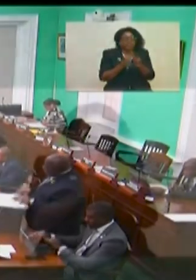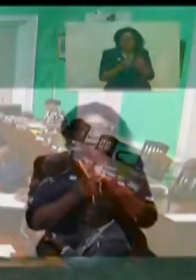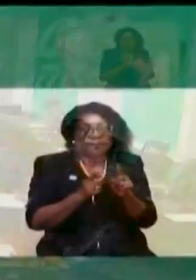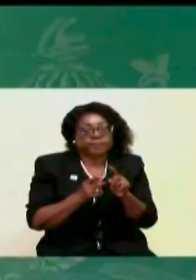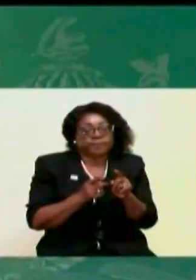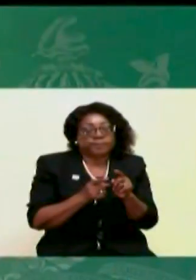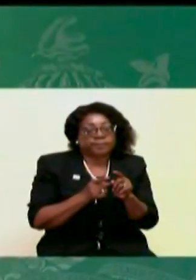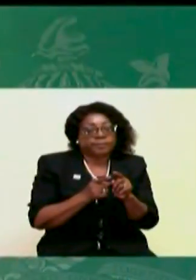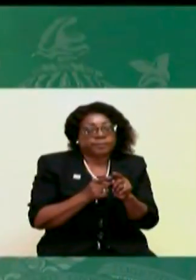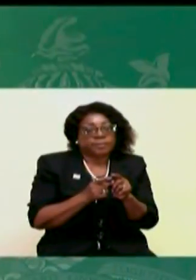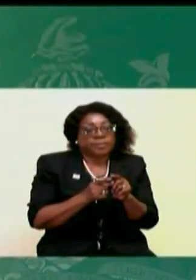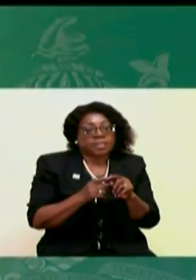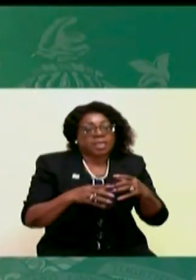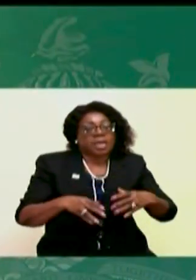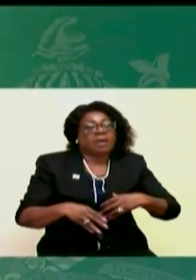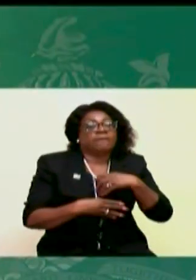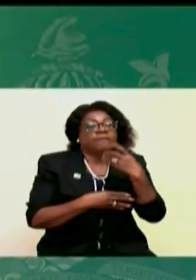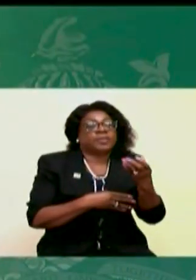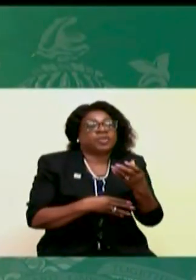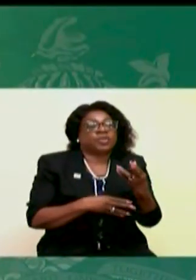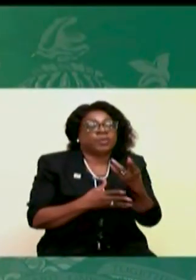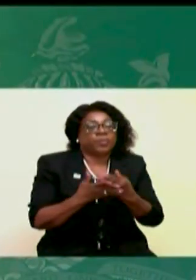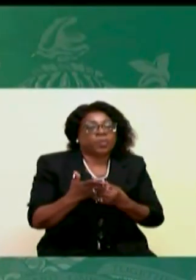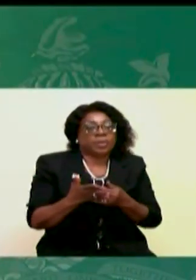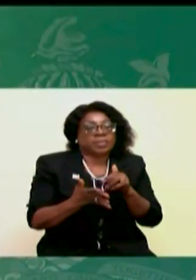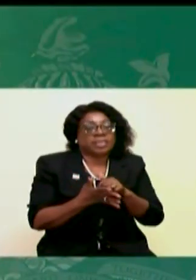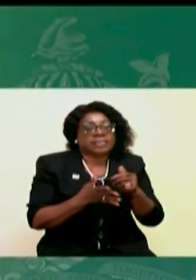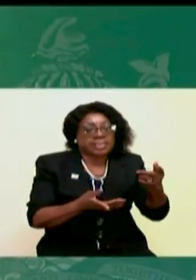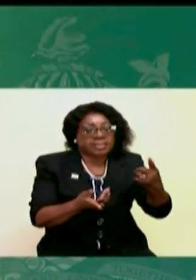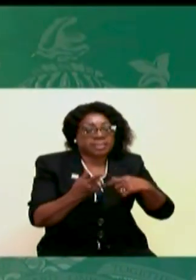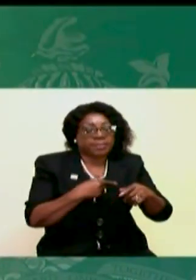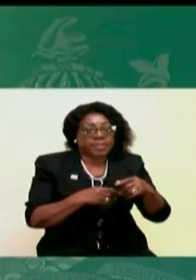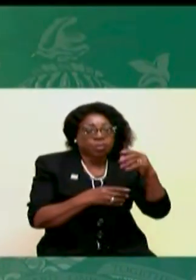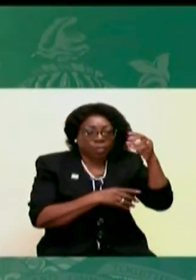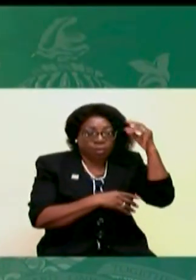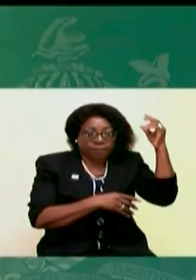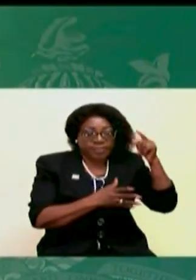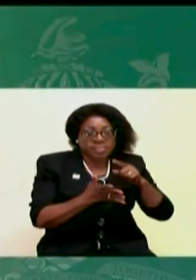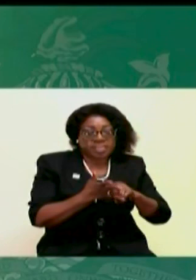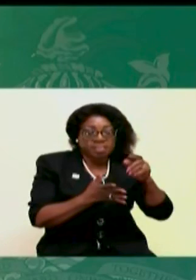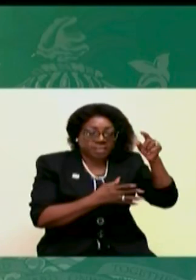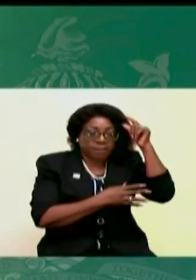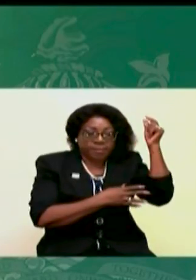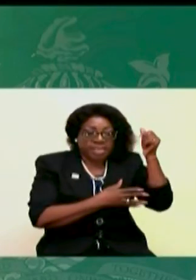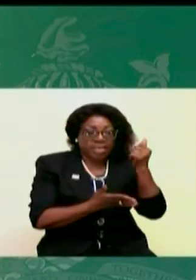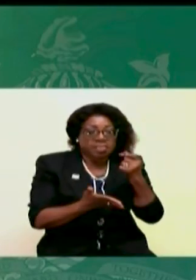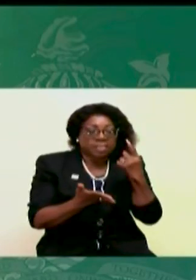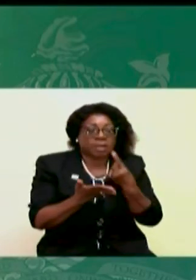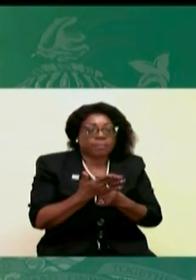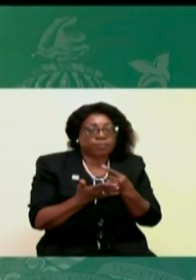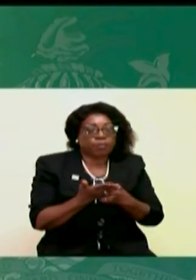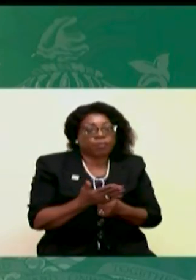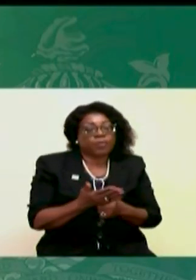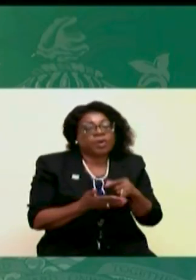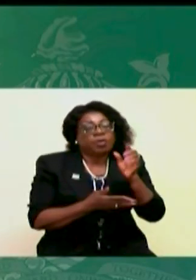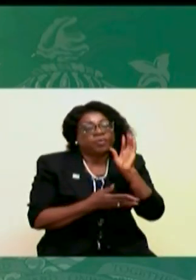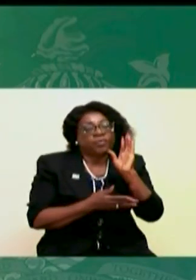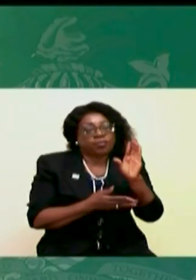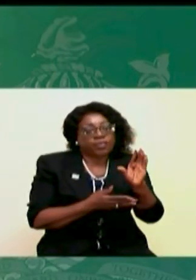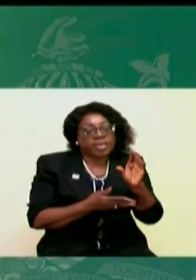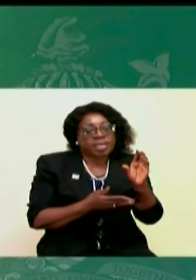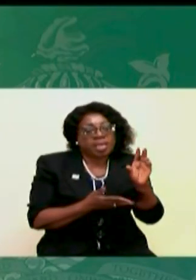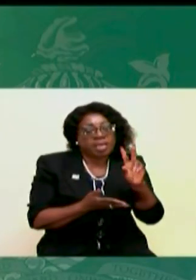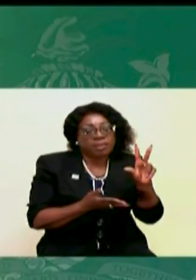Madam Speaker, I wish to report that since coming to office, this government has approved 356